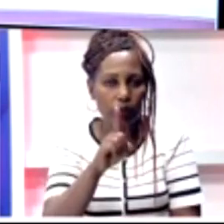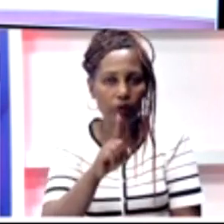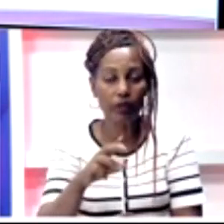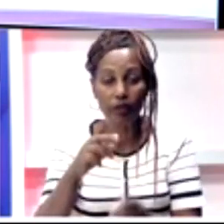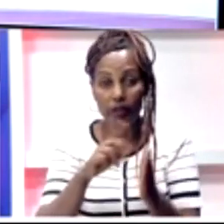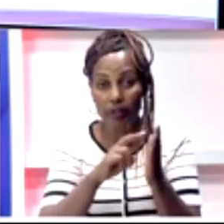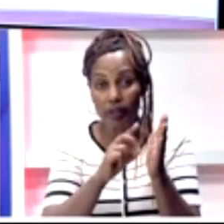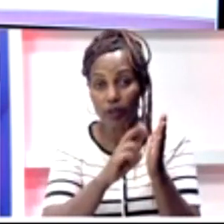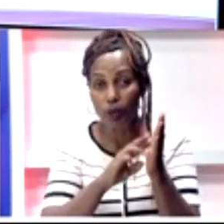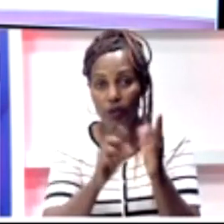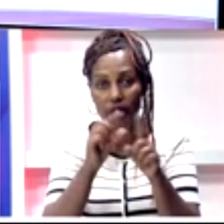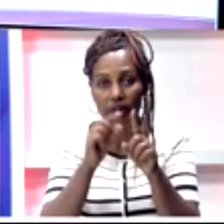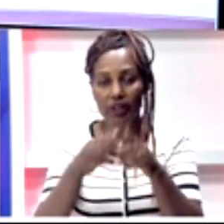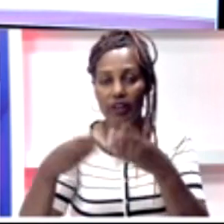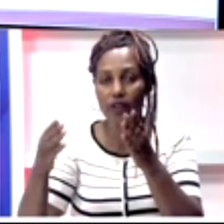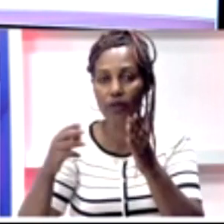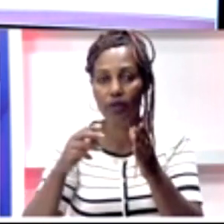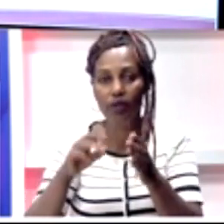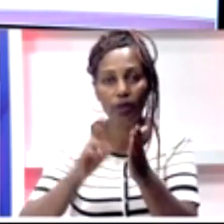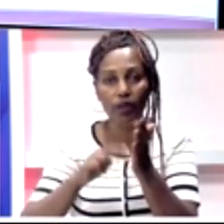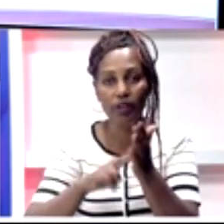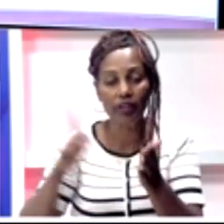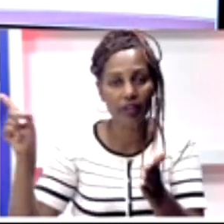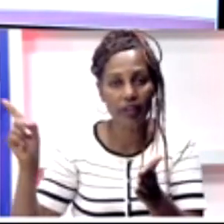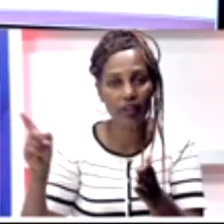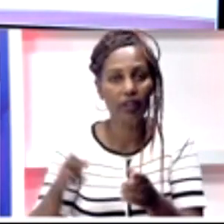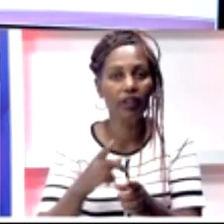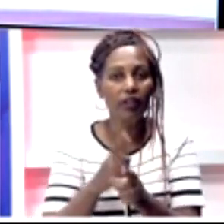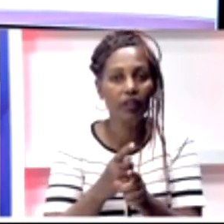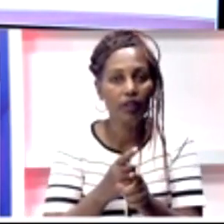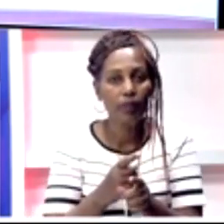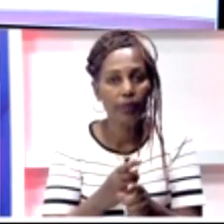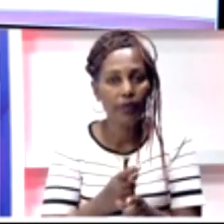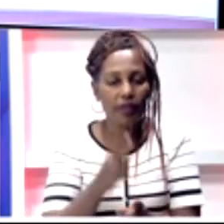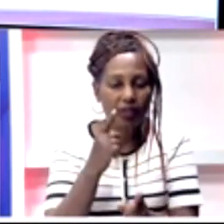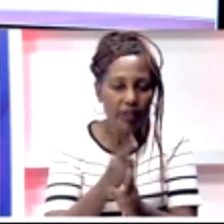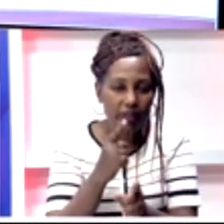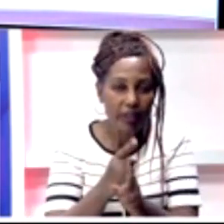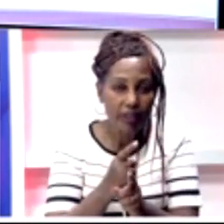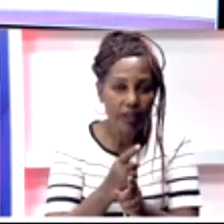completely true or sure. "Certainly" to mean surely.